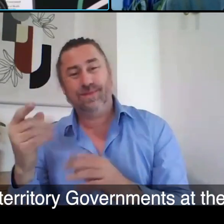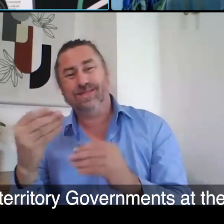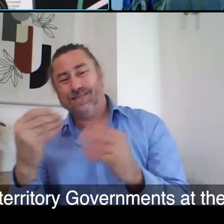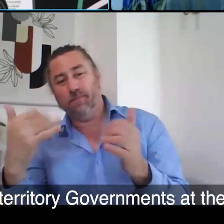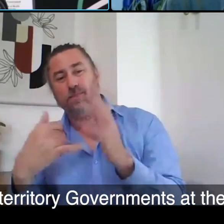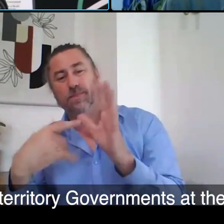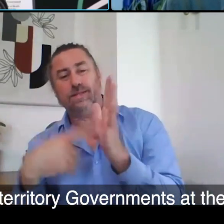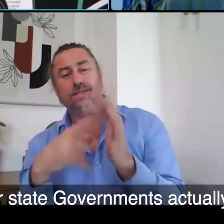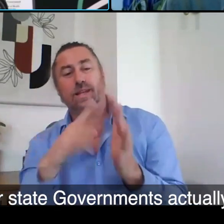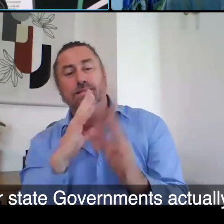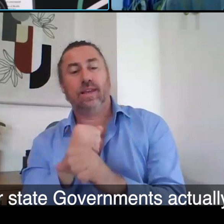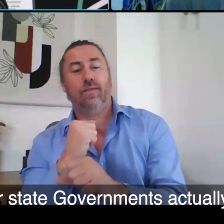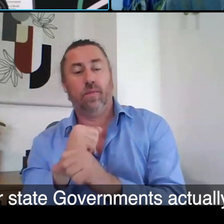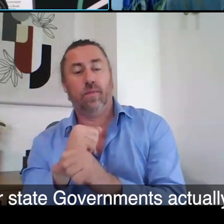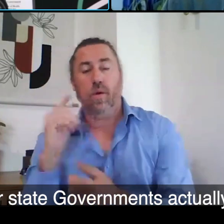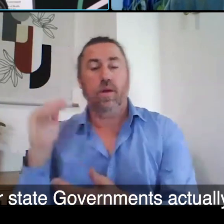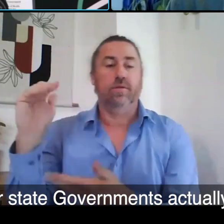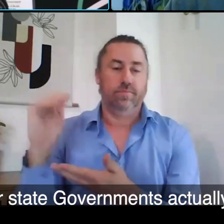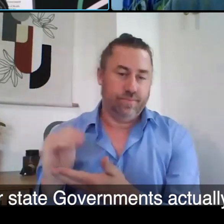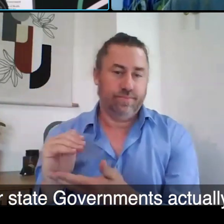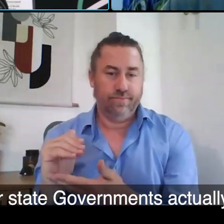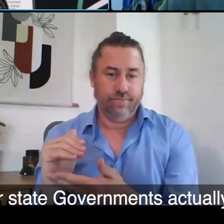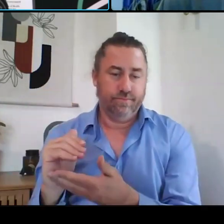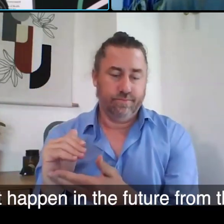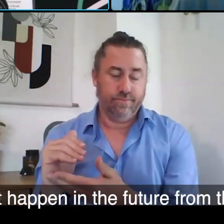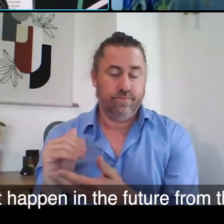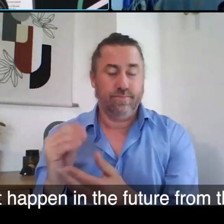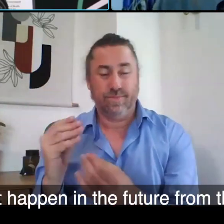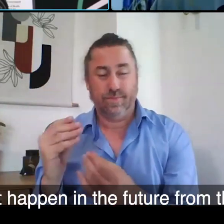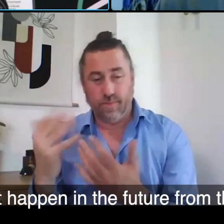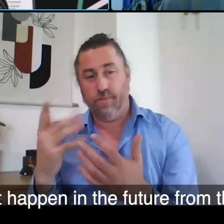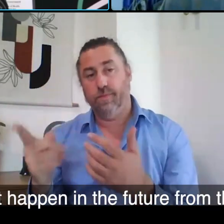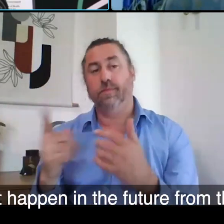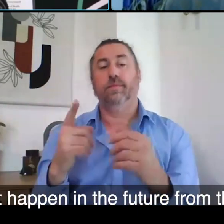and territory governments at the moment, or state governments actually.